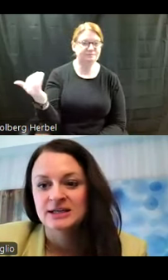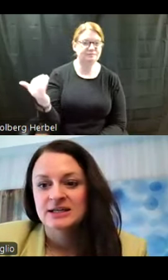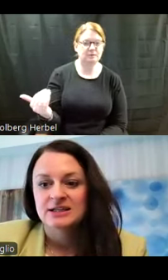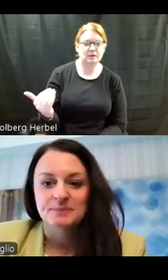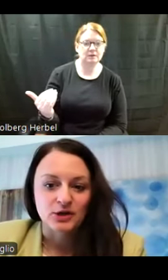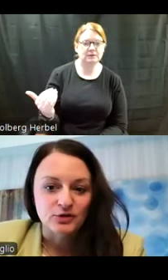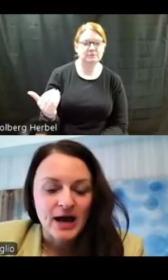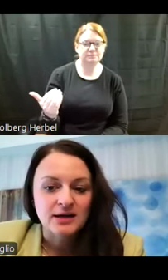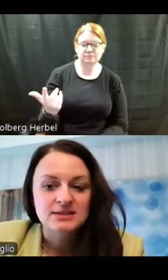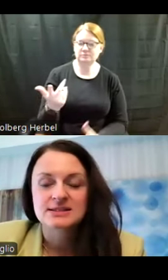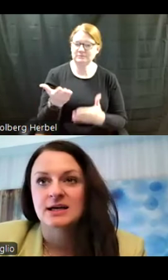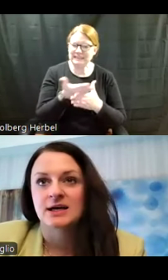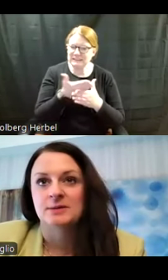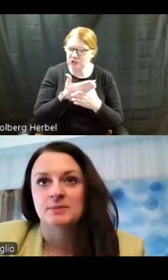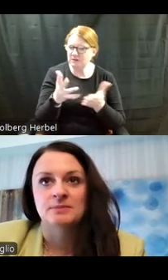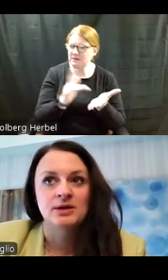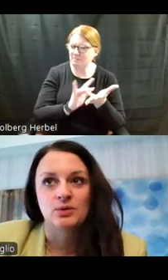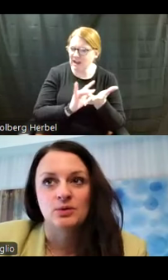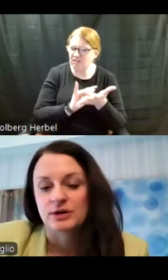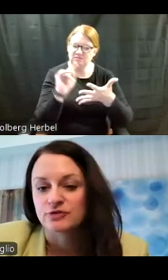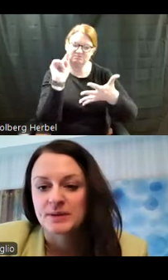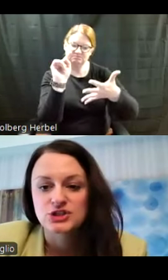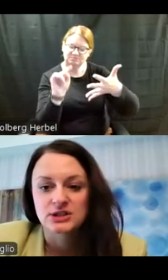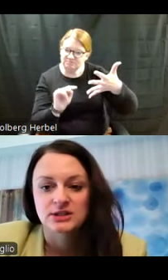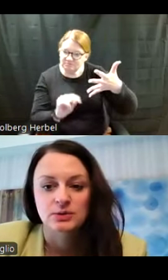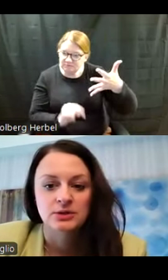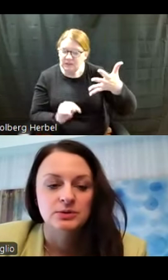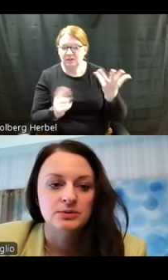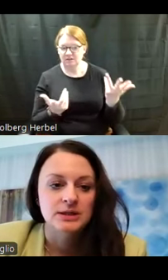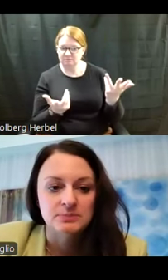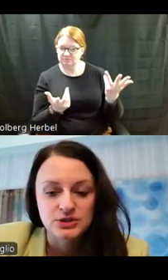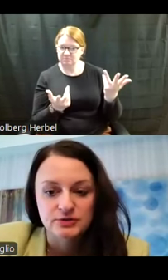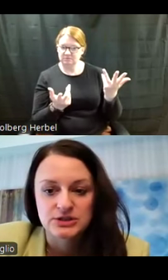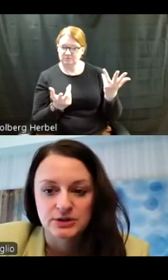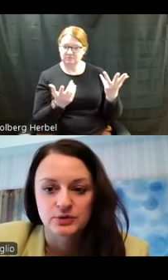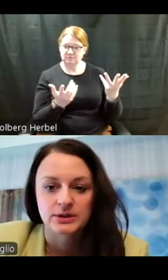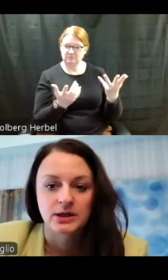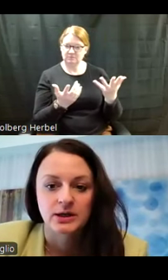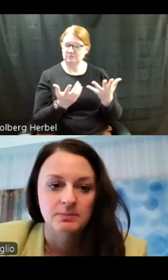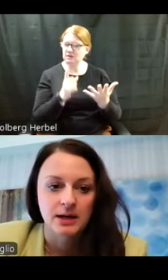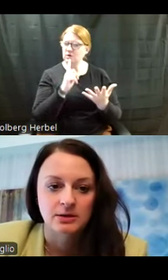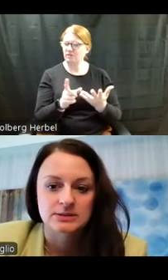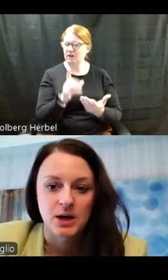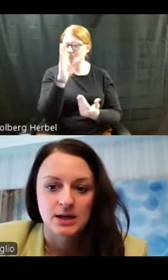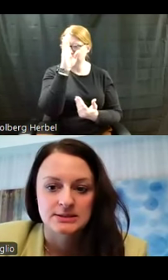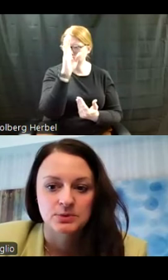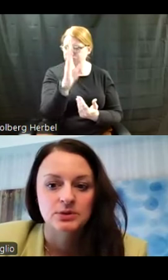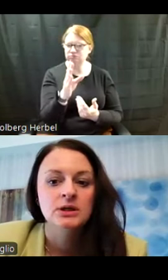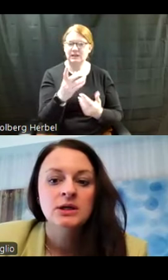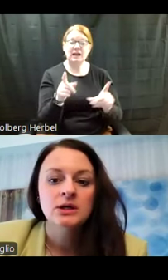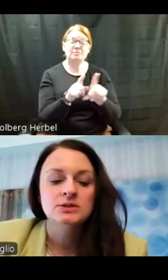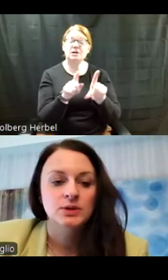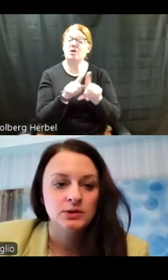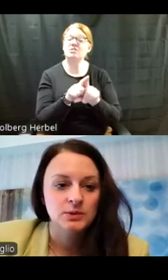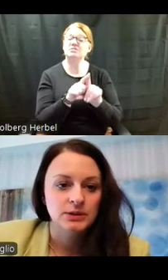sharing the medical facts or information in as much of a straightforward and compassionate manner as